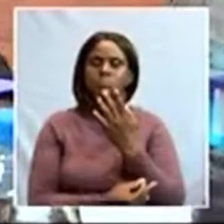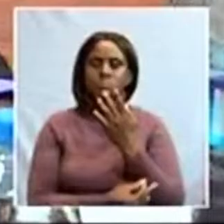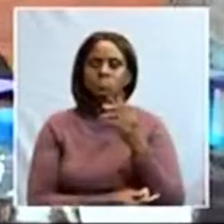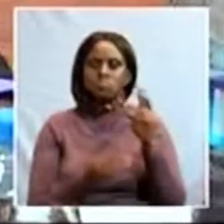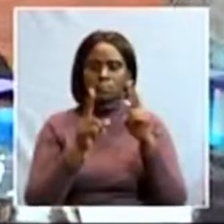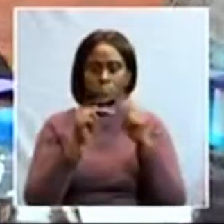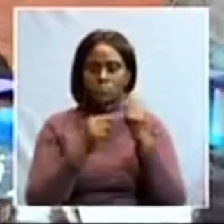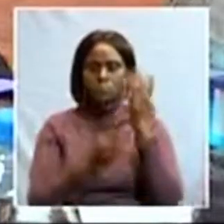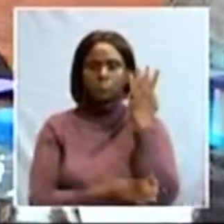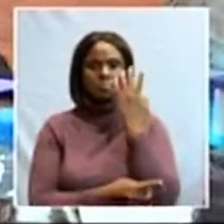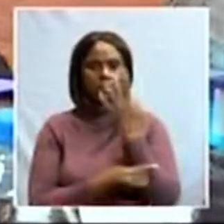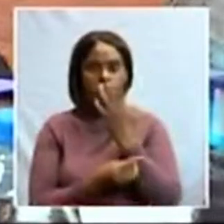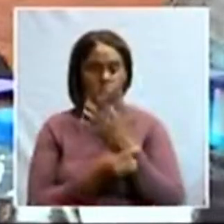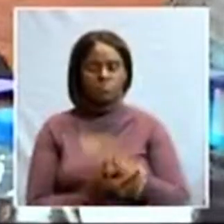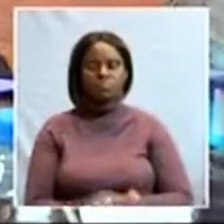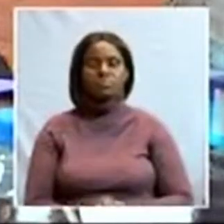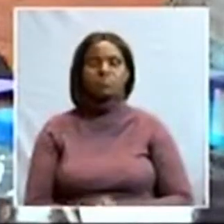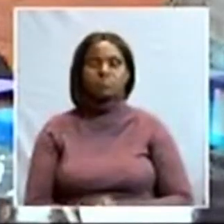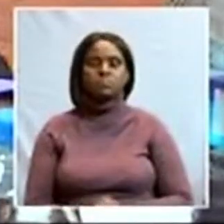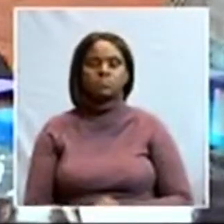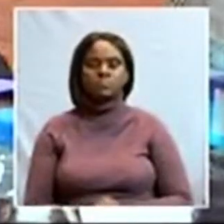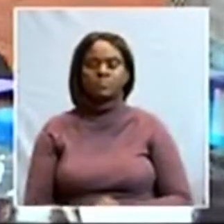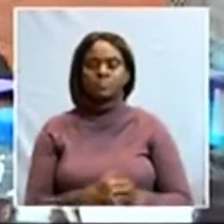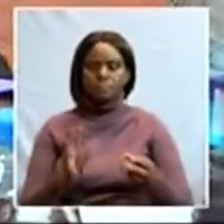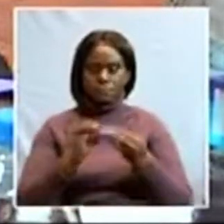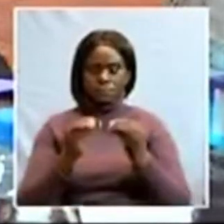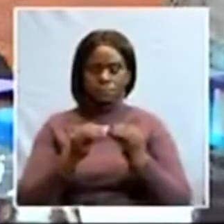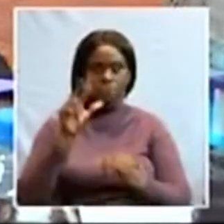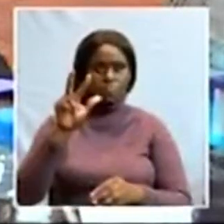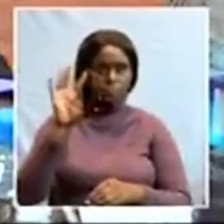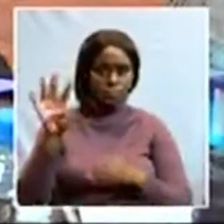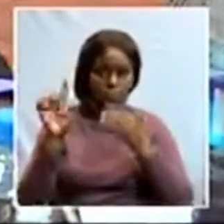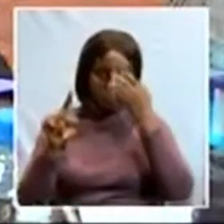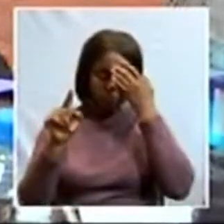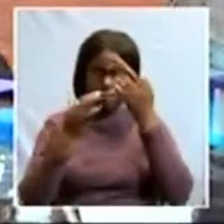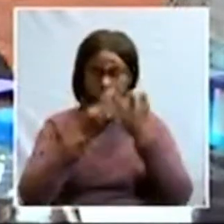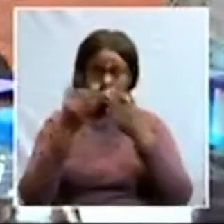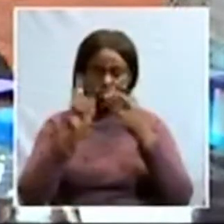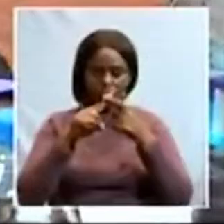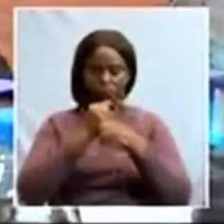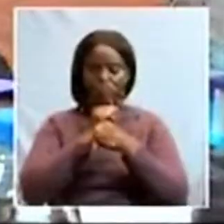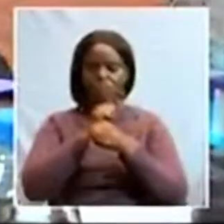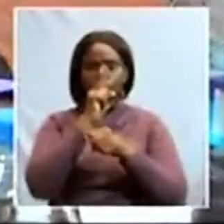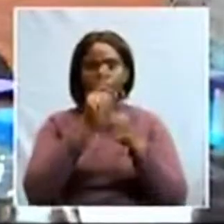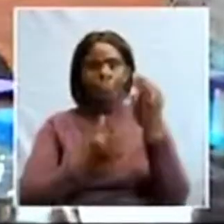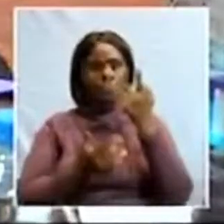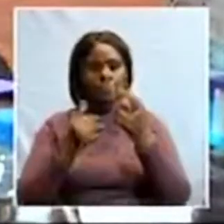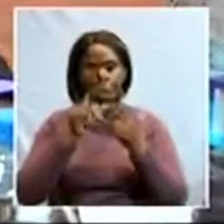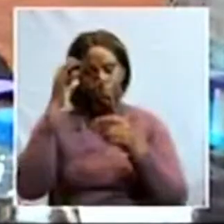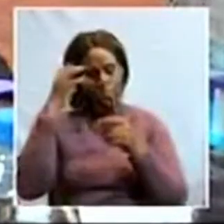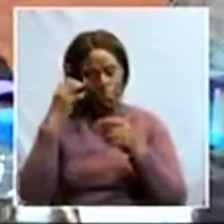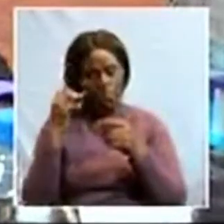and Rural Development. We move on to Appendix 34. Failure to ensure fire officers.